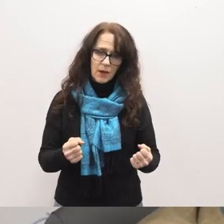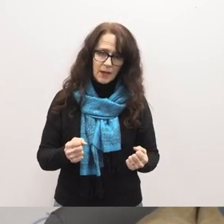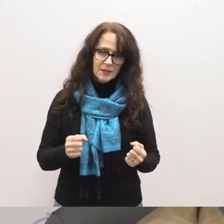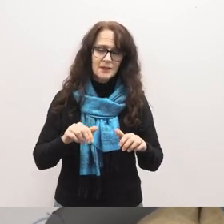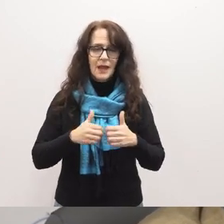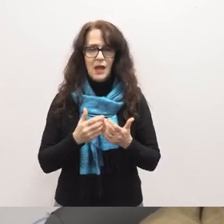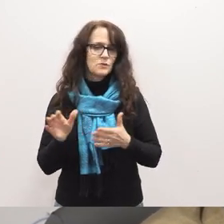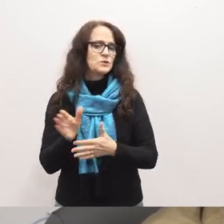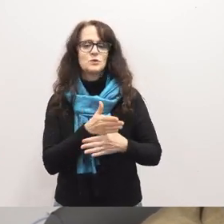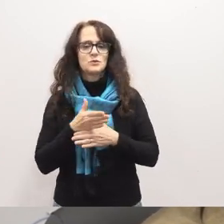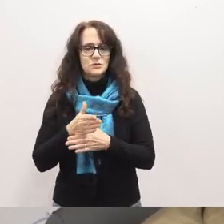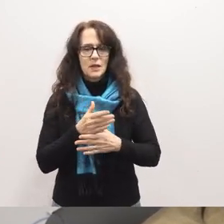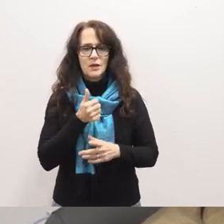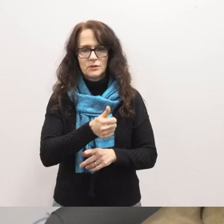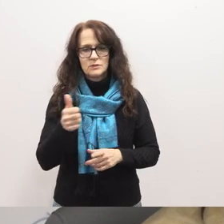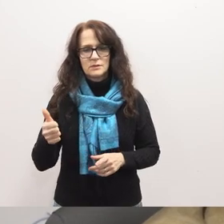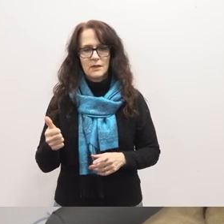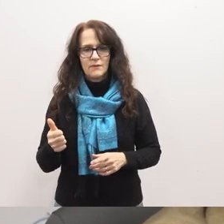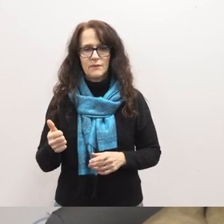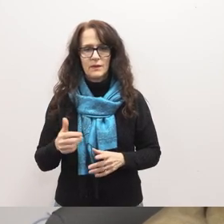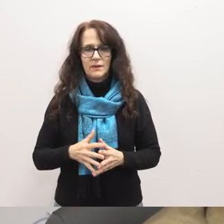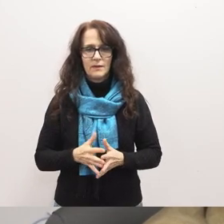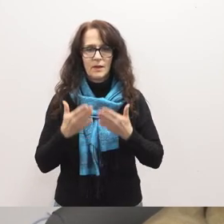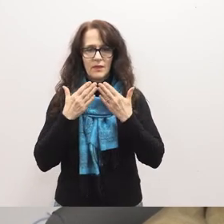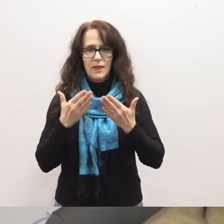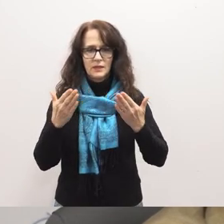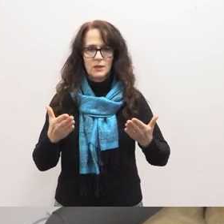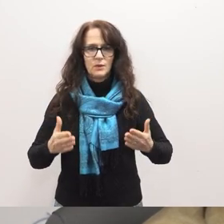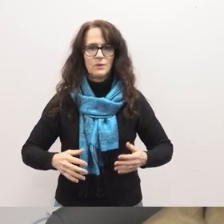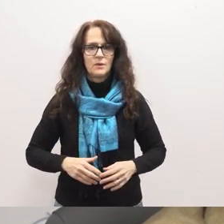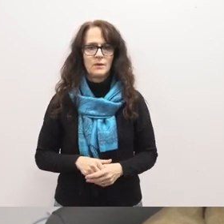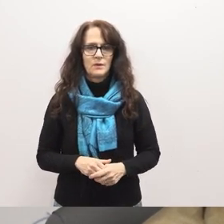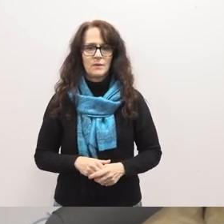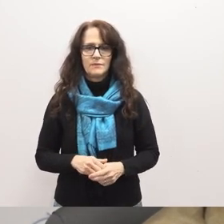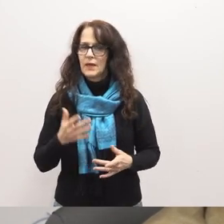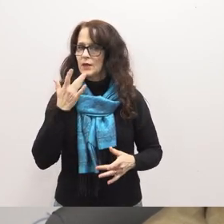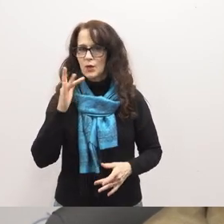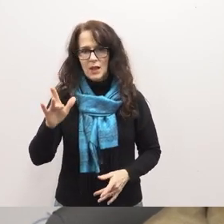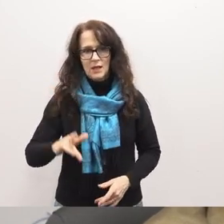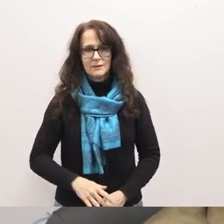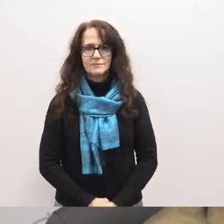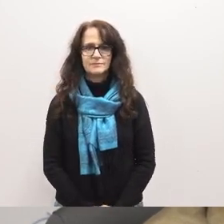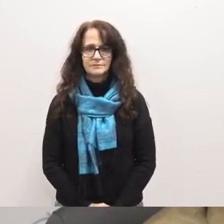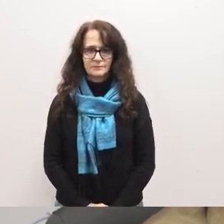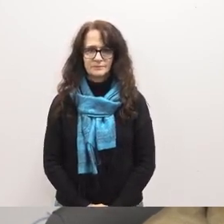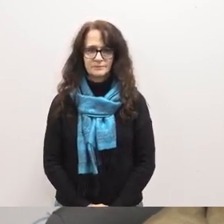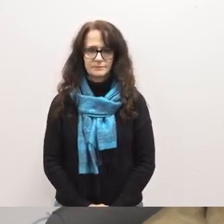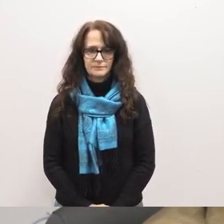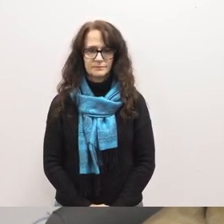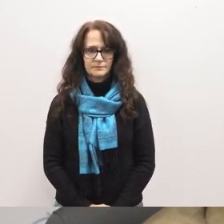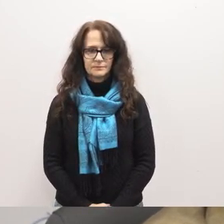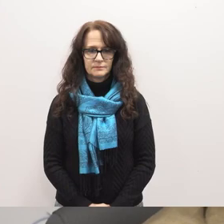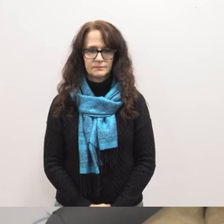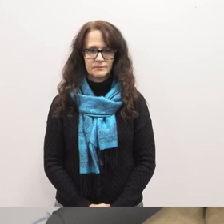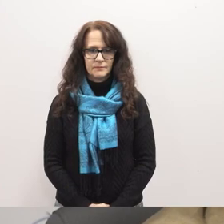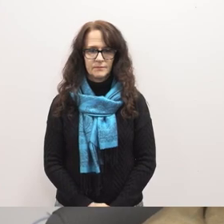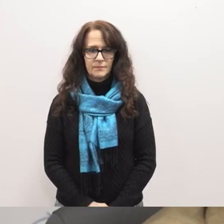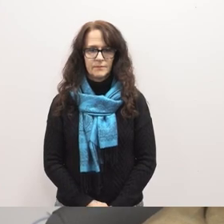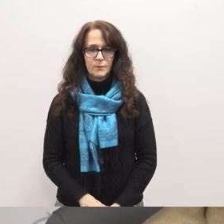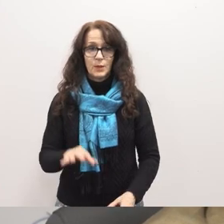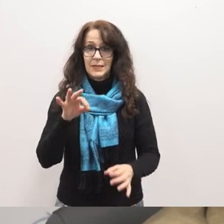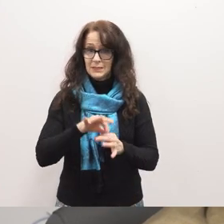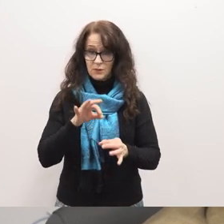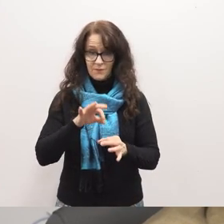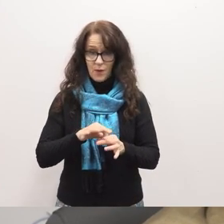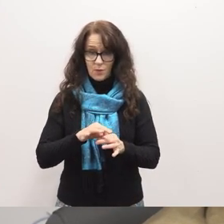how you share of yourself. So thank you, and good luck. So we actually need to take the vote, so